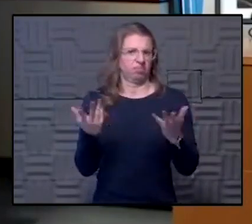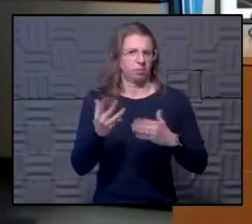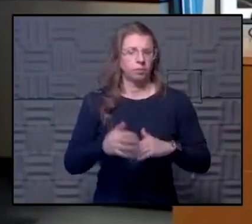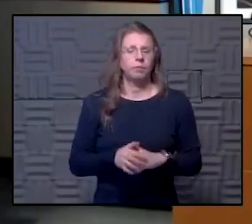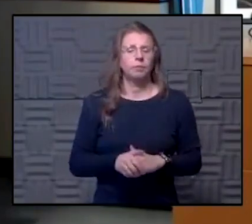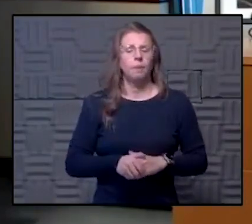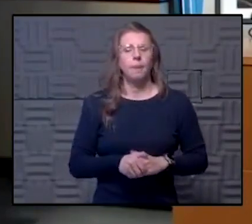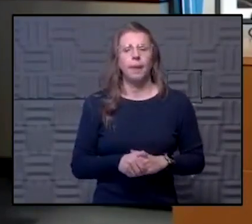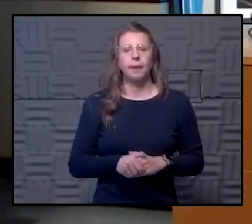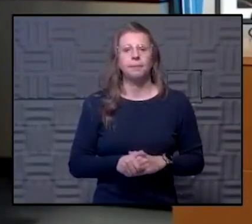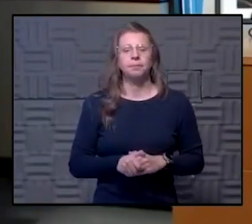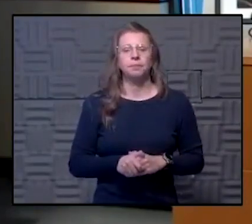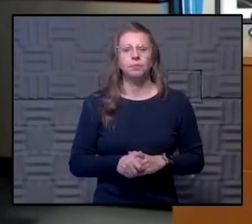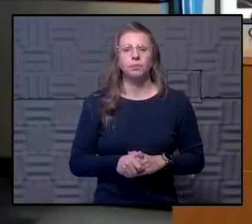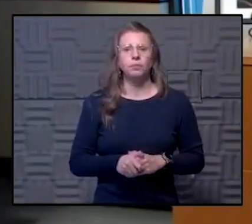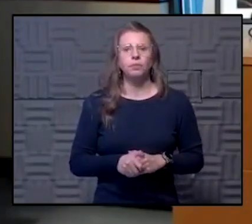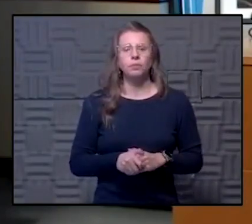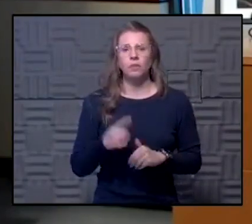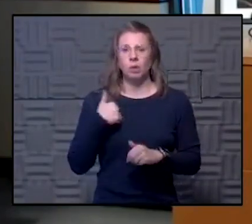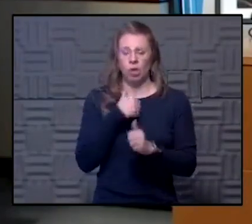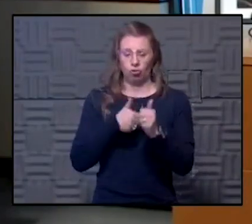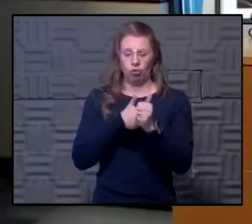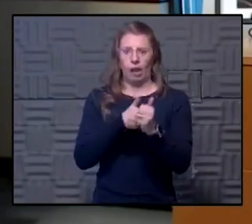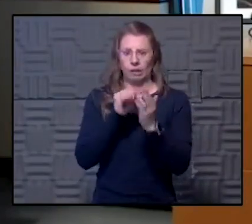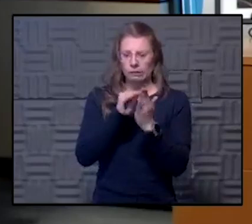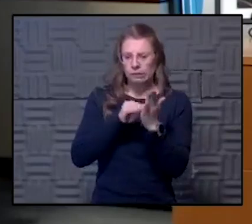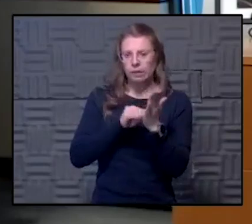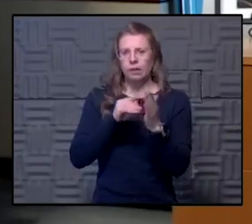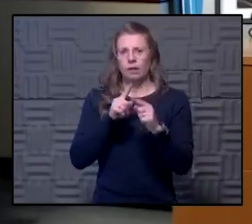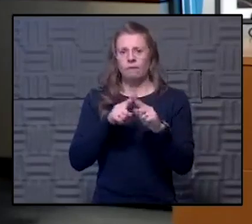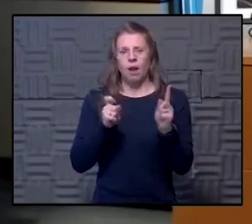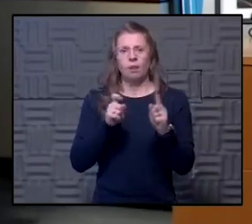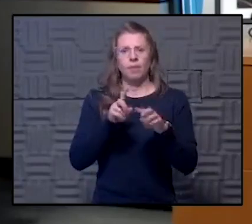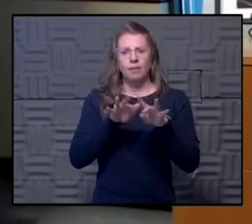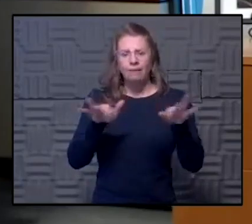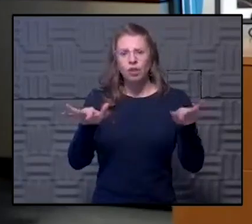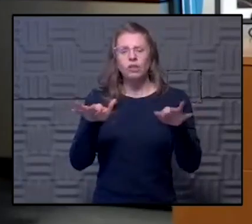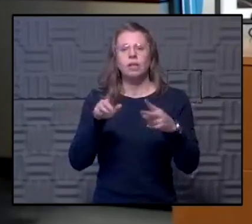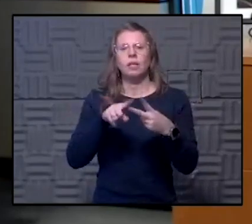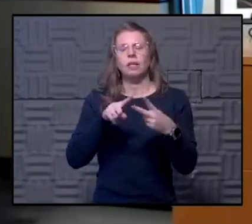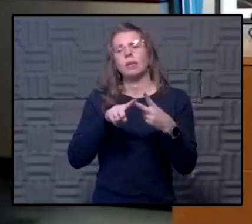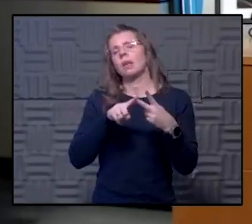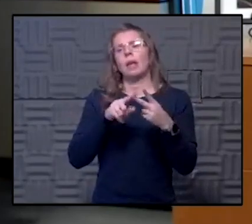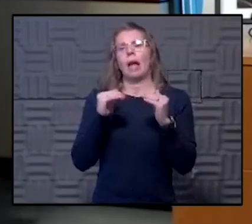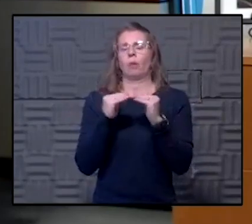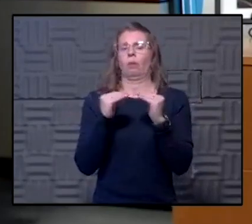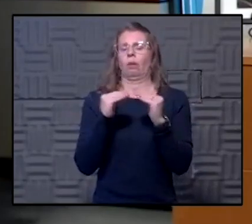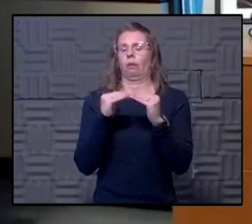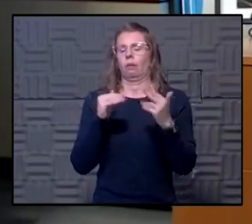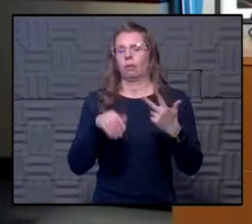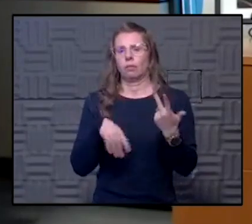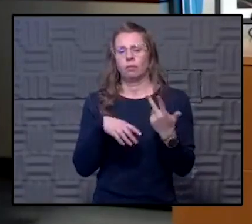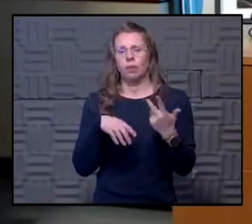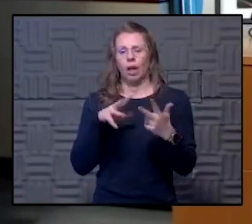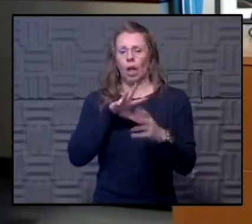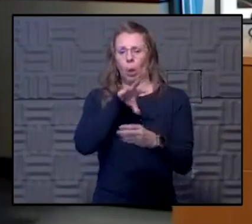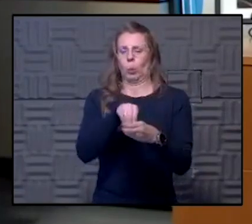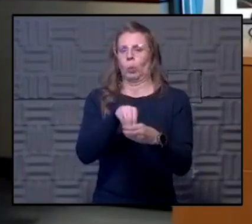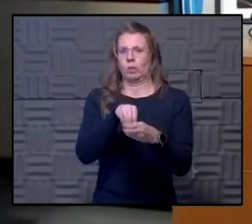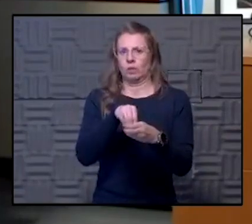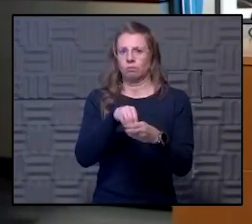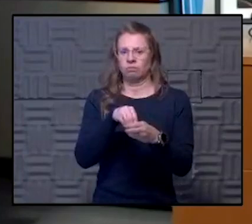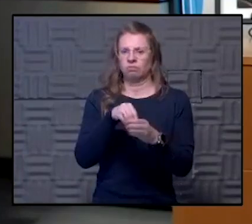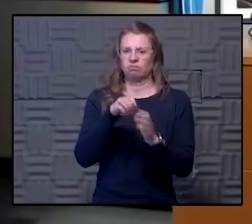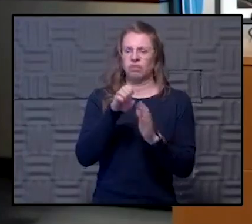that we are tracking all the time, both from a diversity, equity, and inclusion perspective, different racial and ethnic groups,